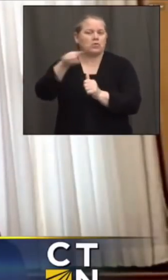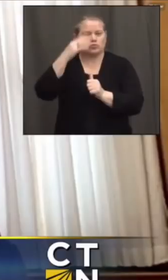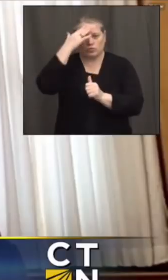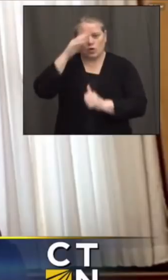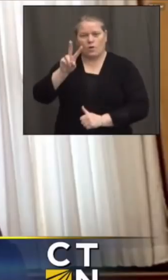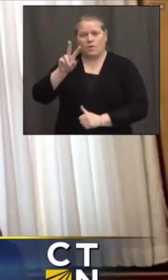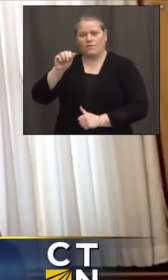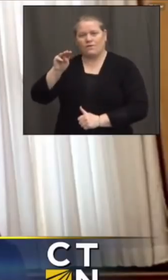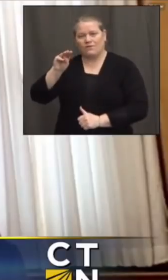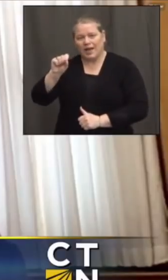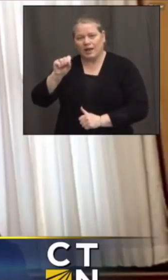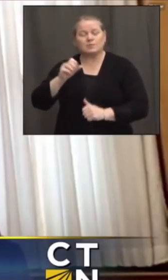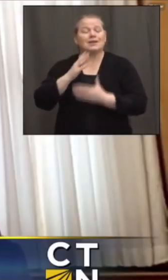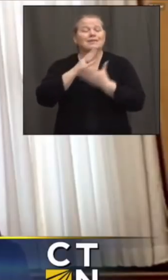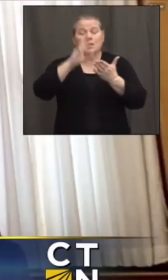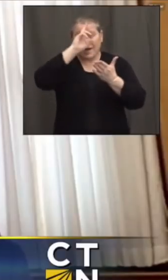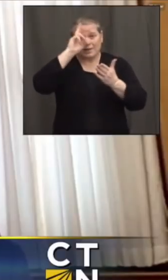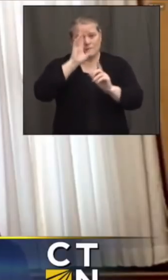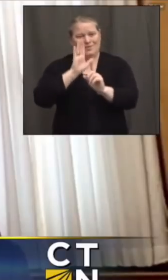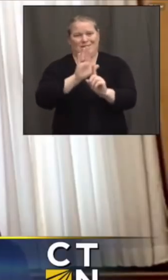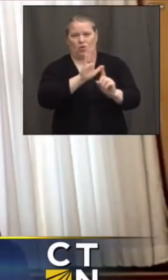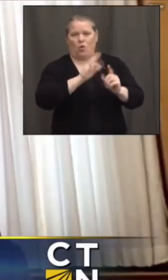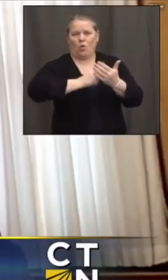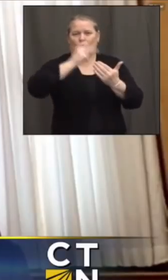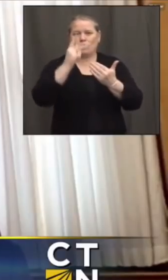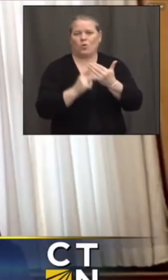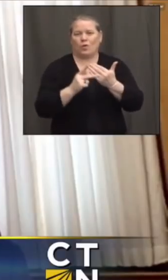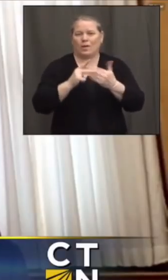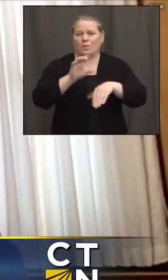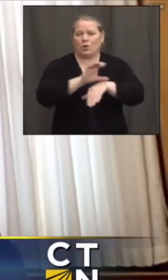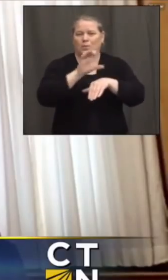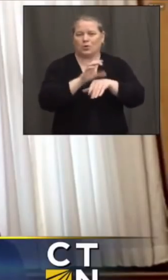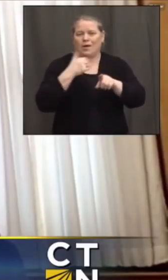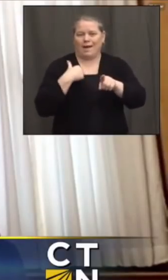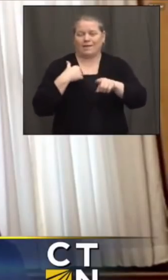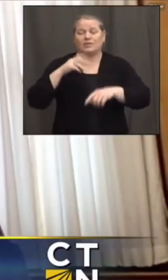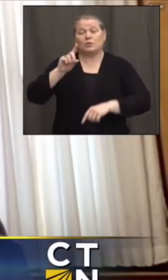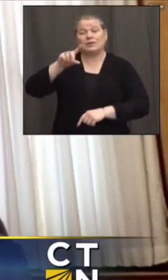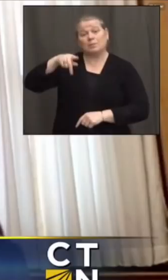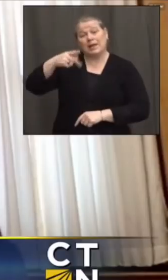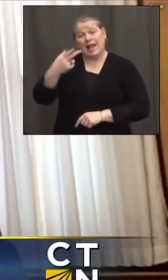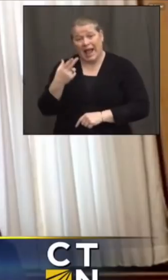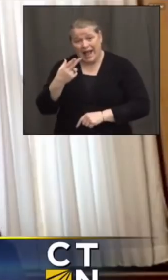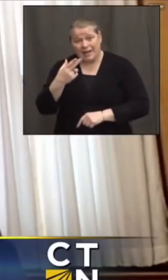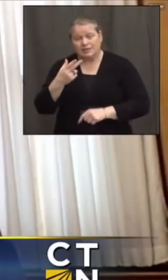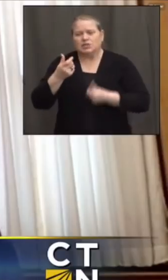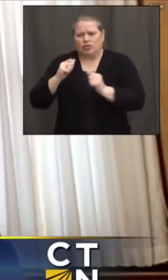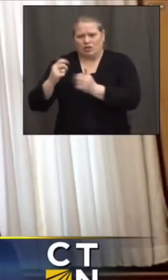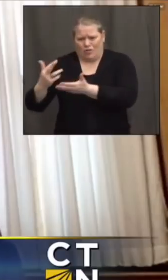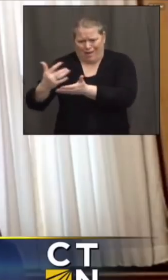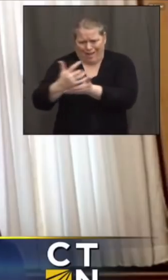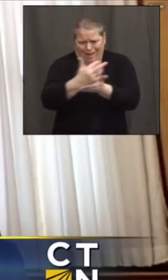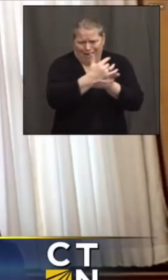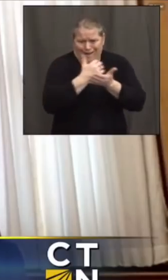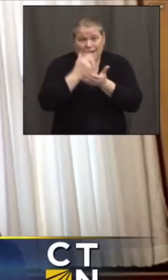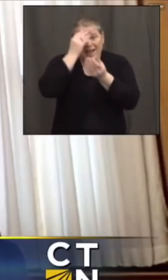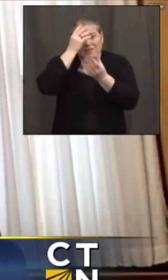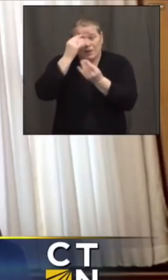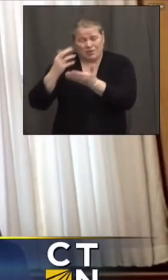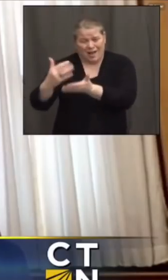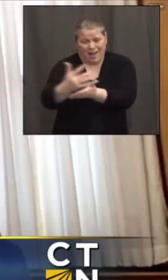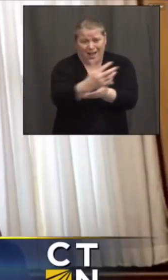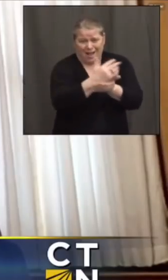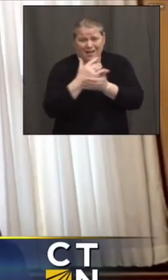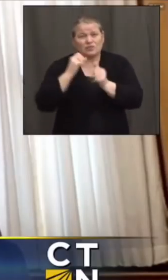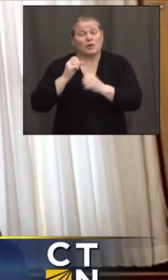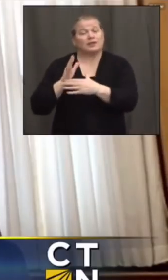are using their own EHRs, and there's other systems. So the DPH team is working hard to try to get that data cleaned up to a point where we can share it. We certainly